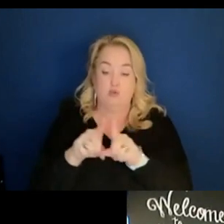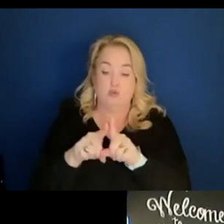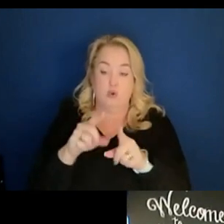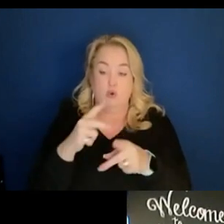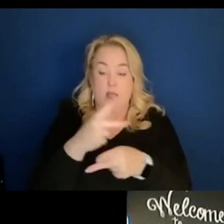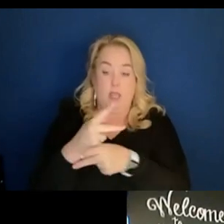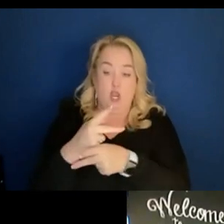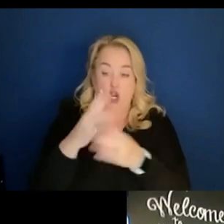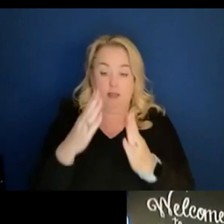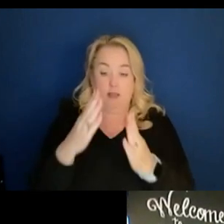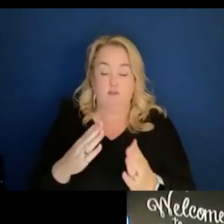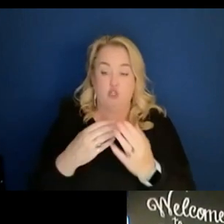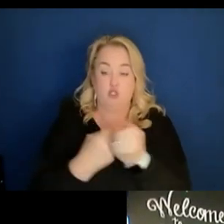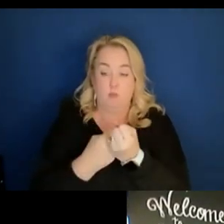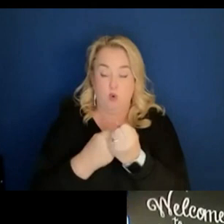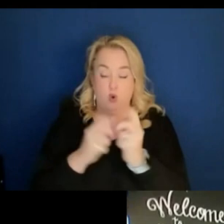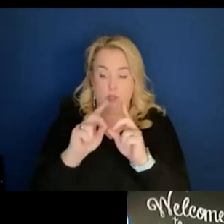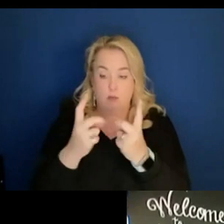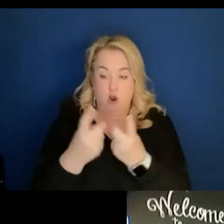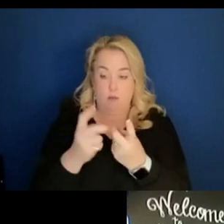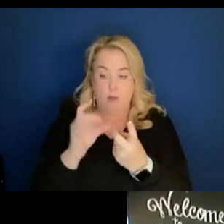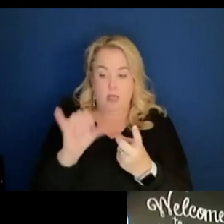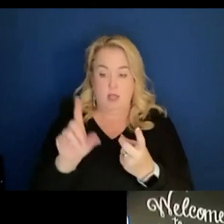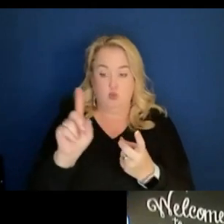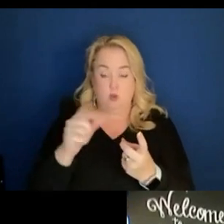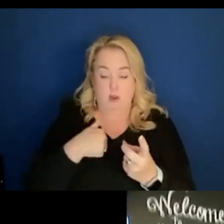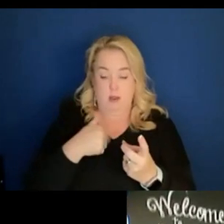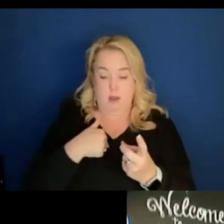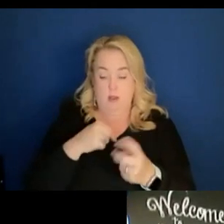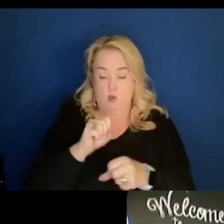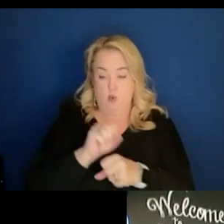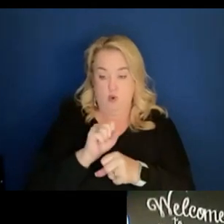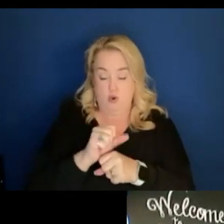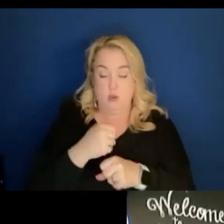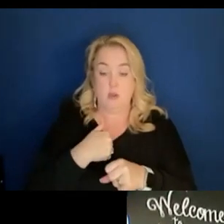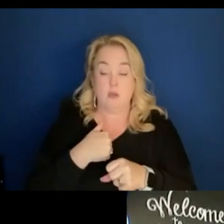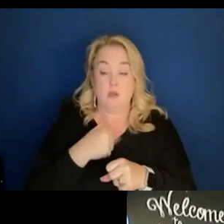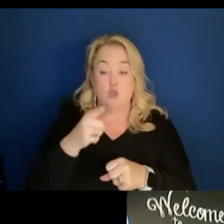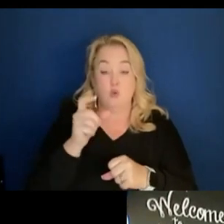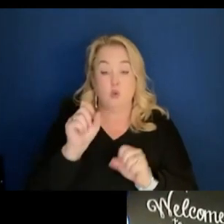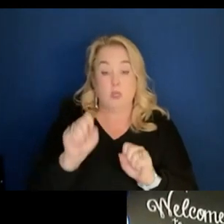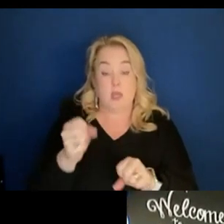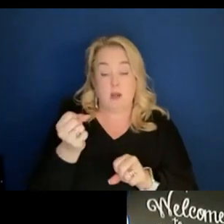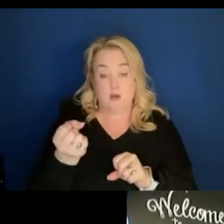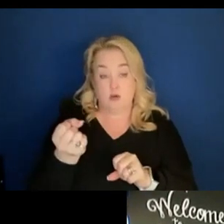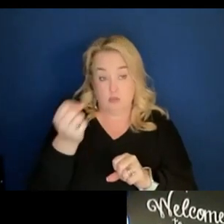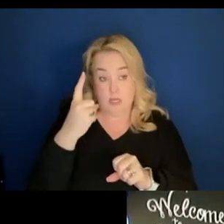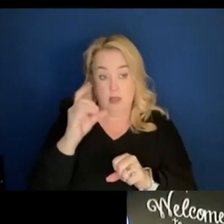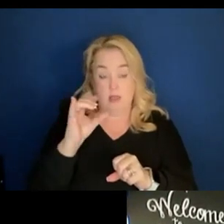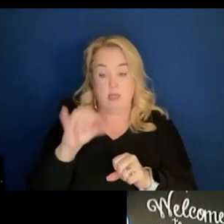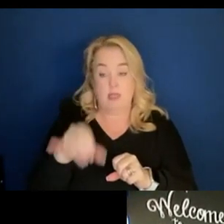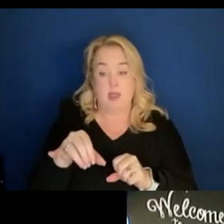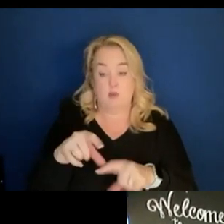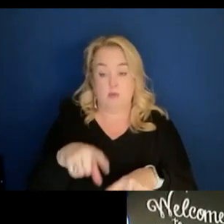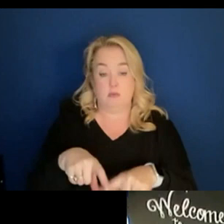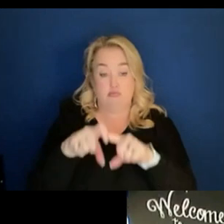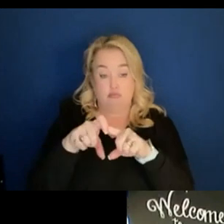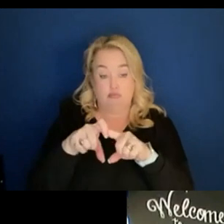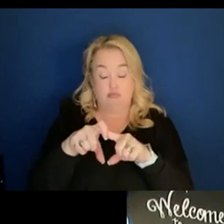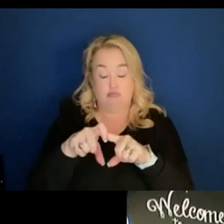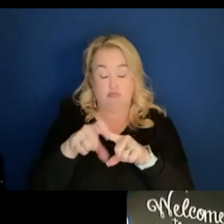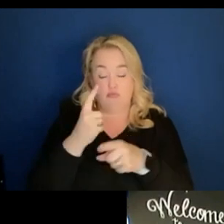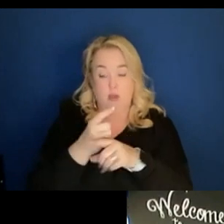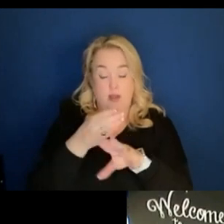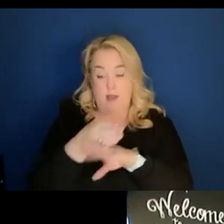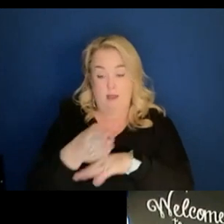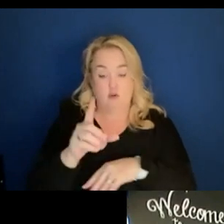caregiver support department, which is where I sit. As you can understand, it sort of went on hiatus very quickly,